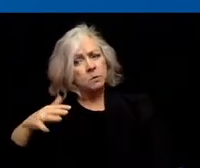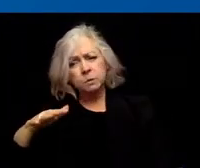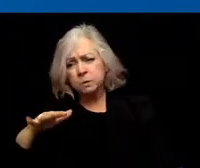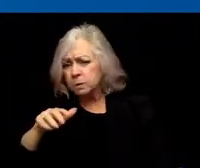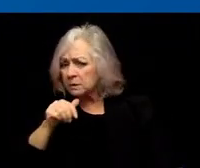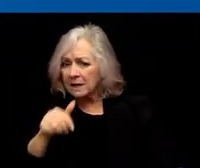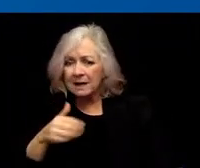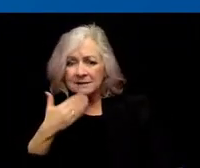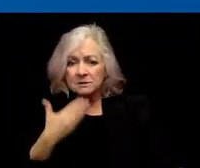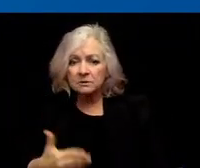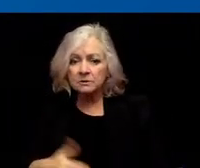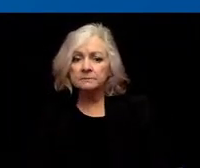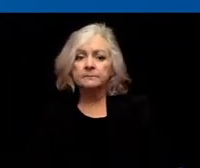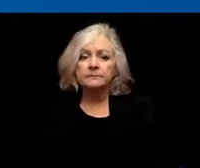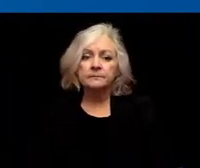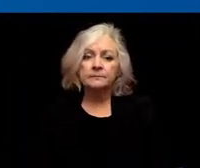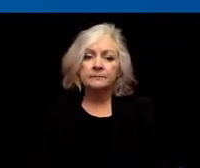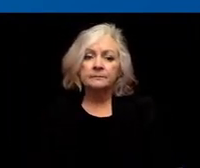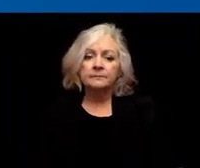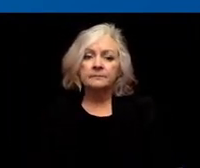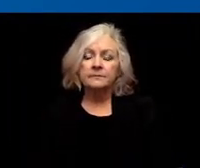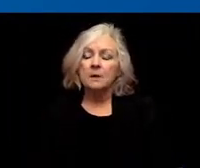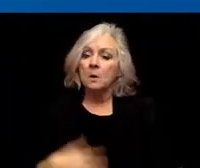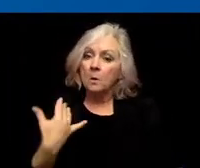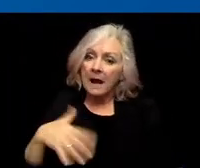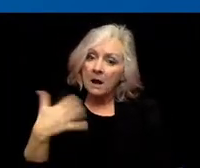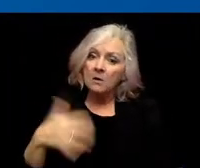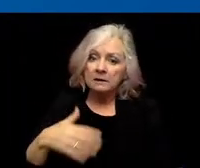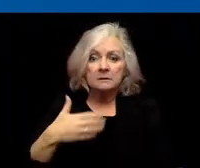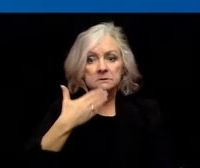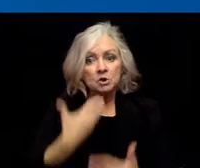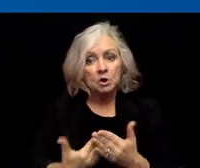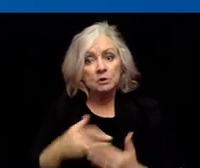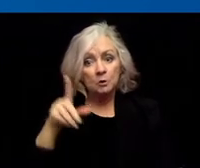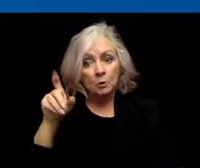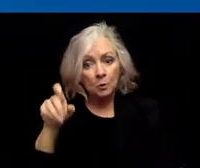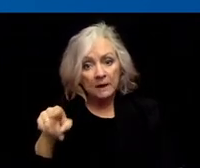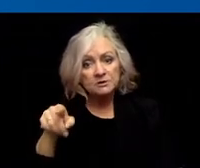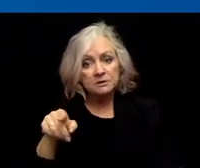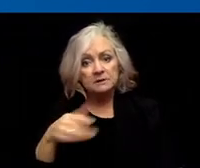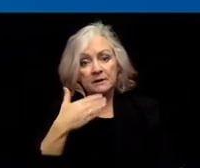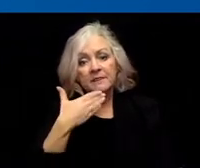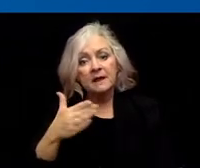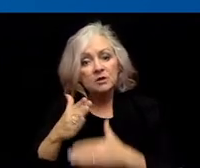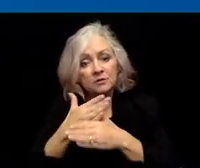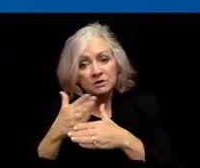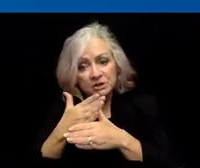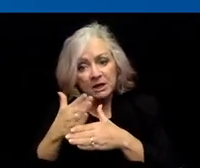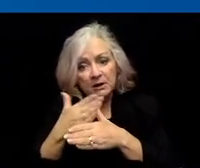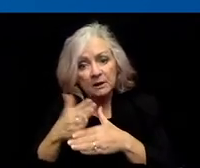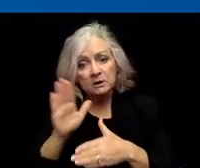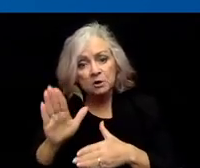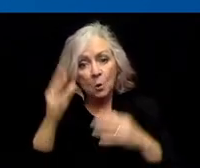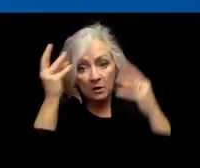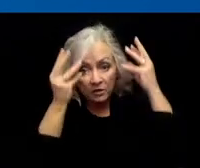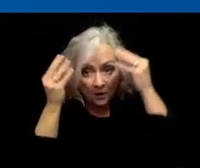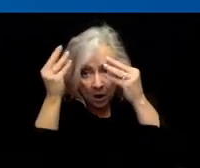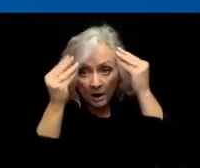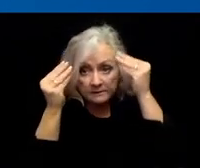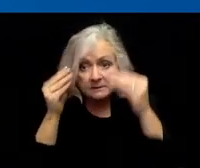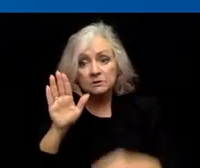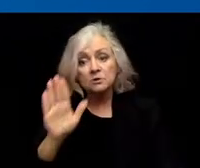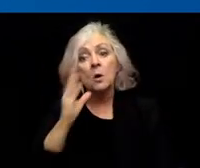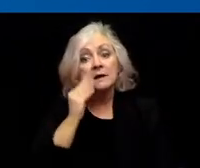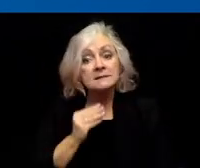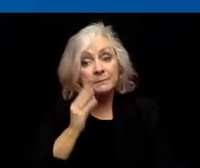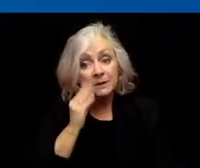That's an excellent question to lead us. And thank you so much for sharing your thoughts and your